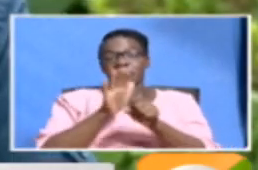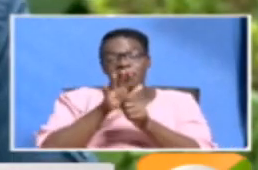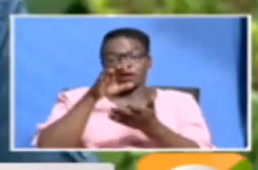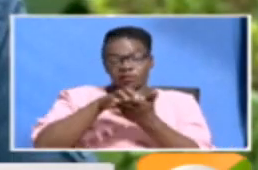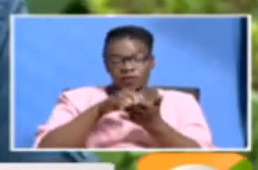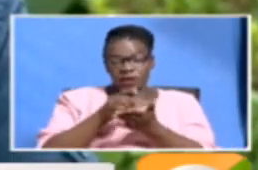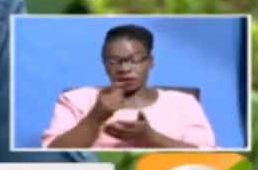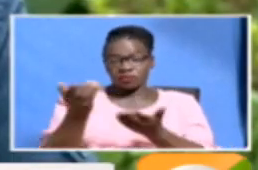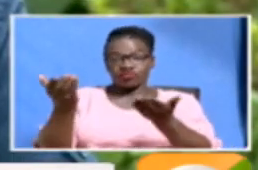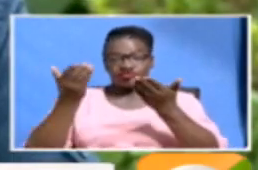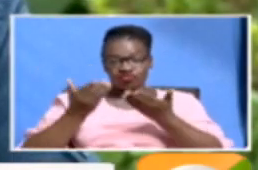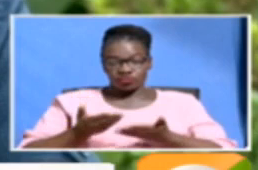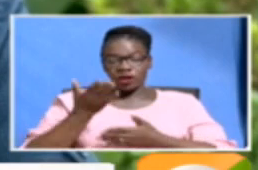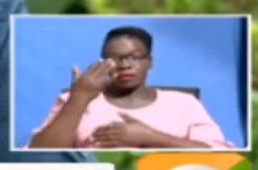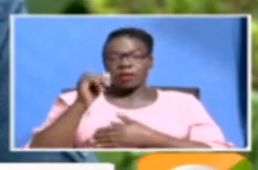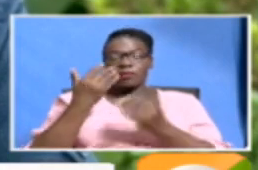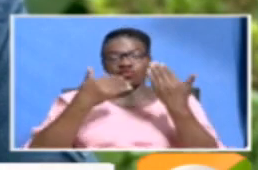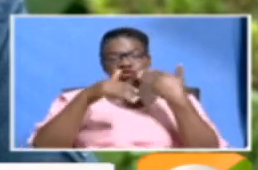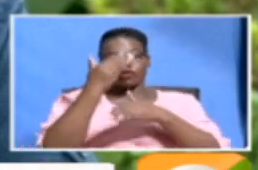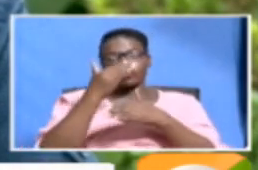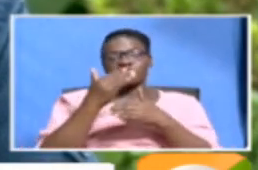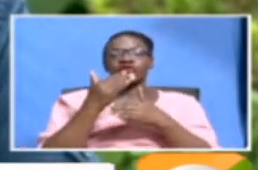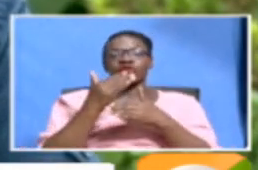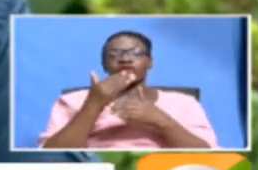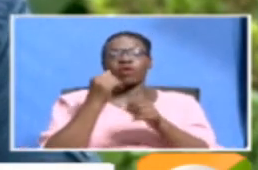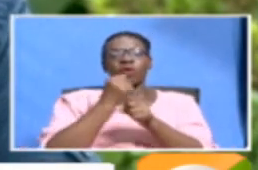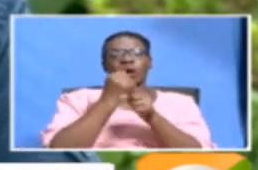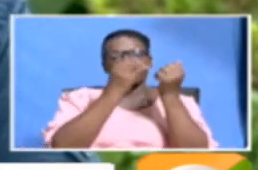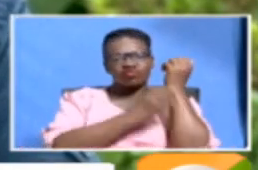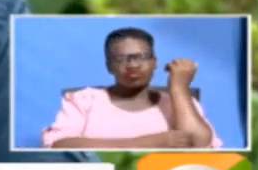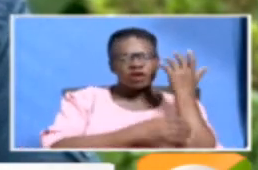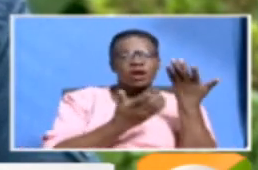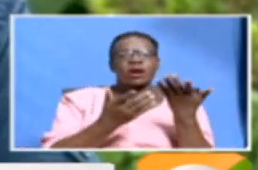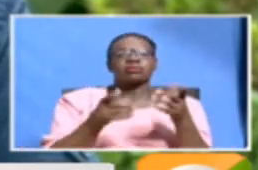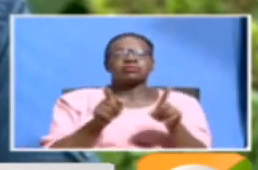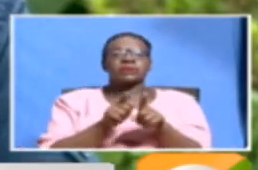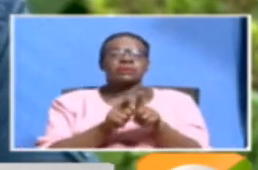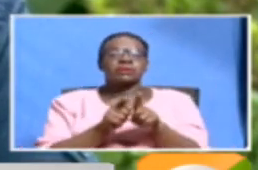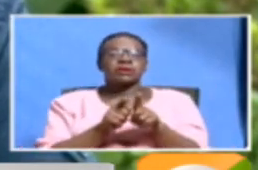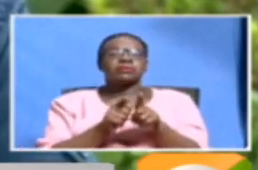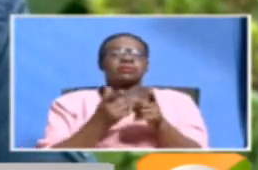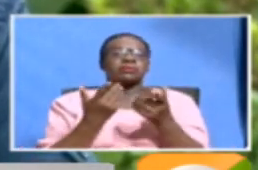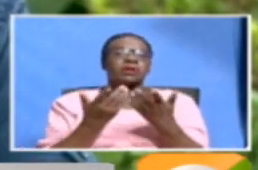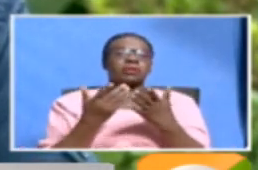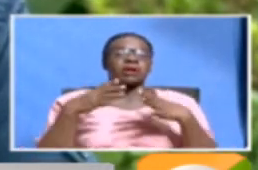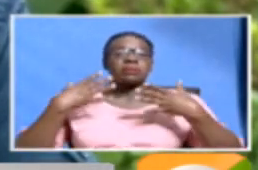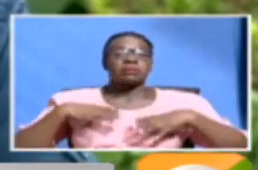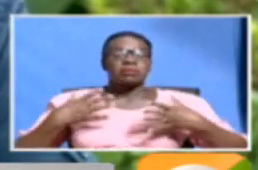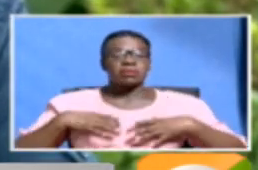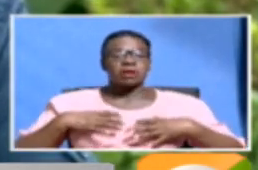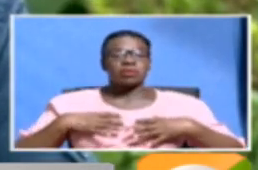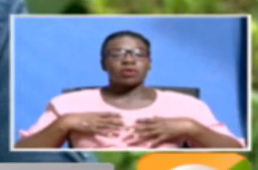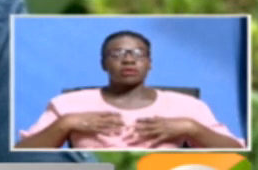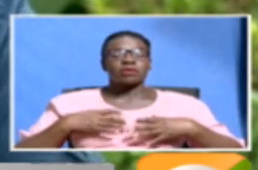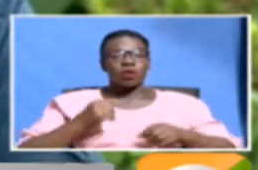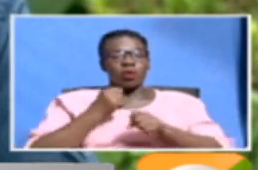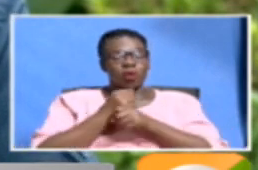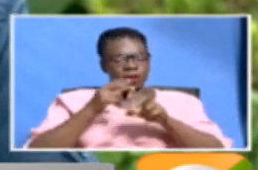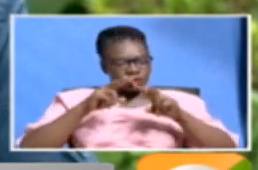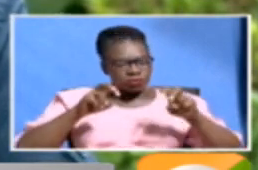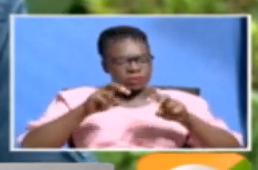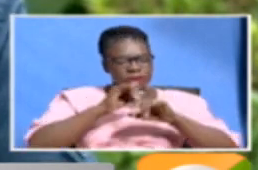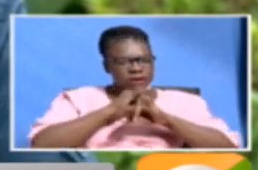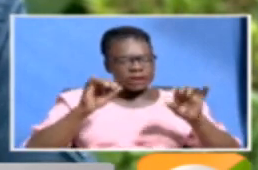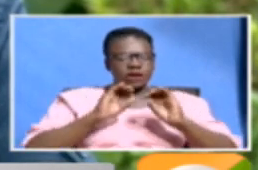been brought about by professional negligence in the past, where people did not do due diligence, probably